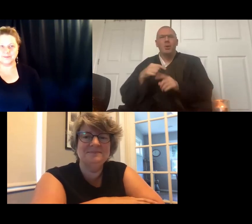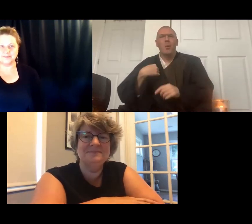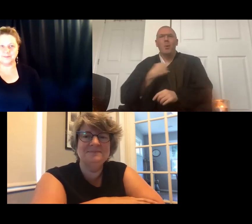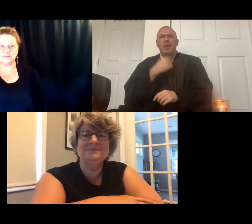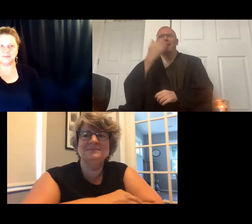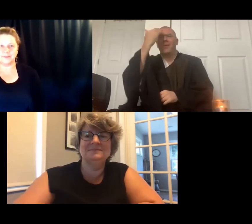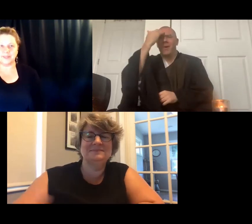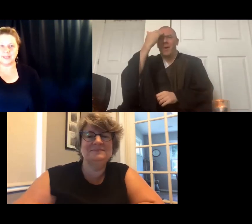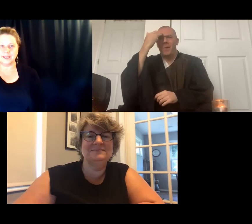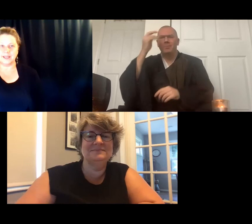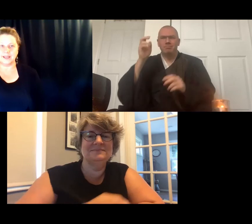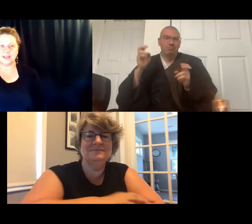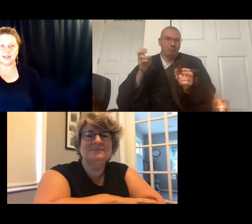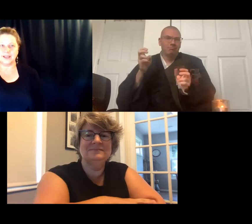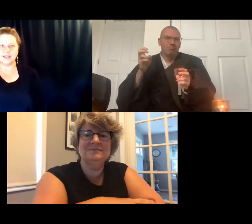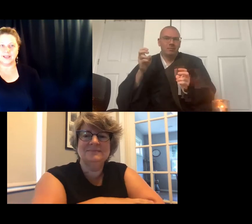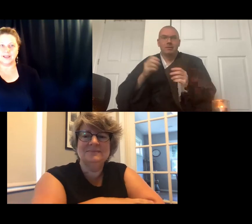others.